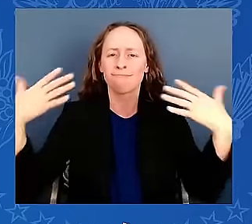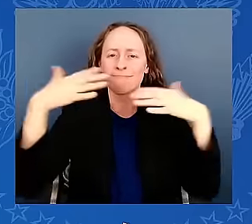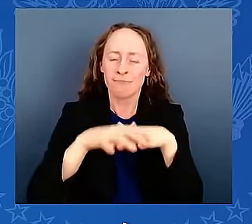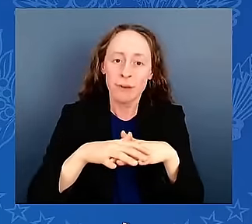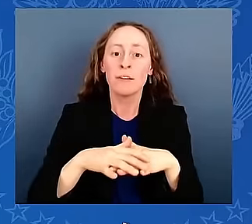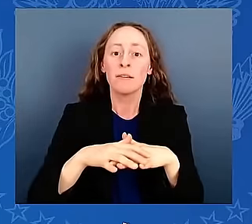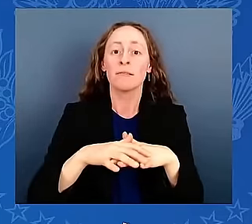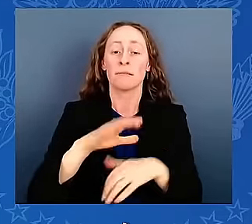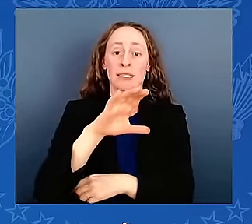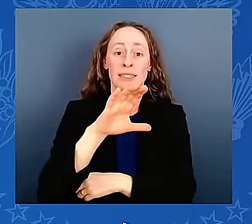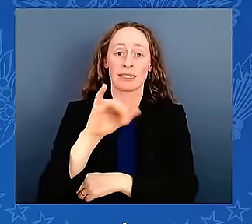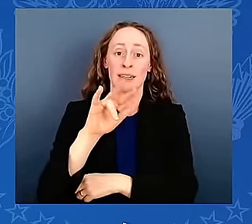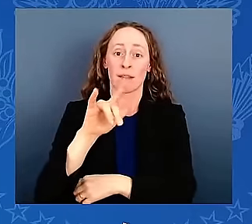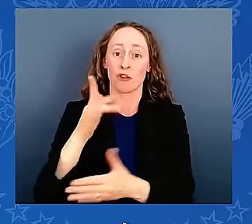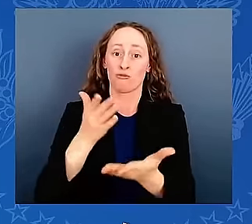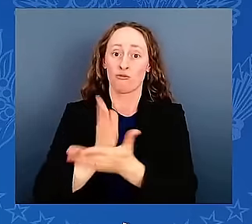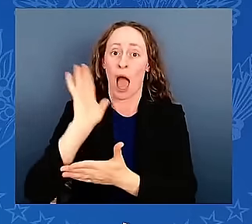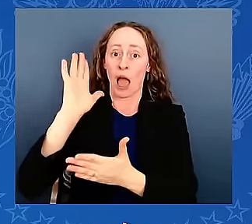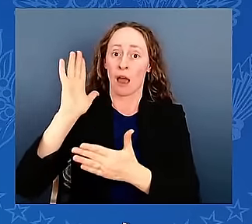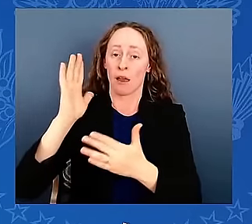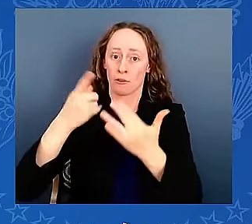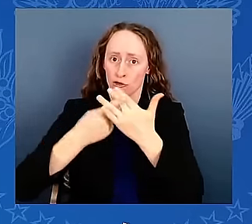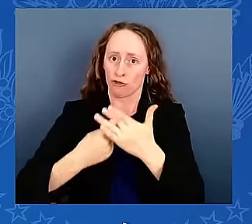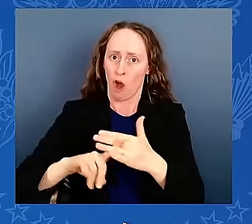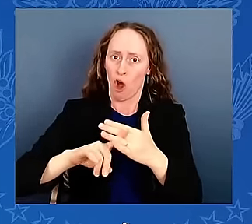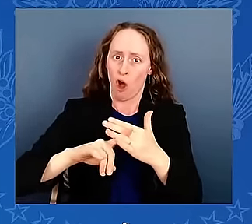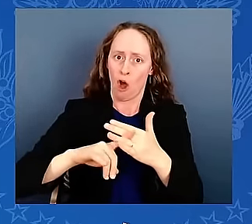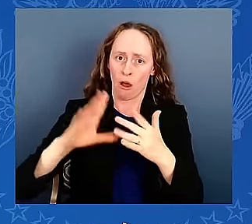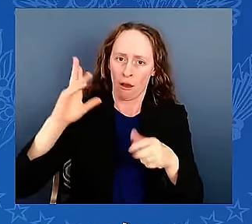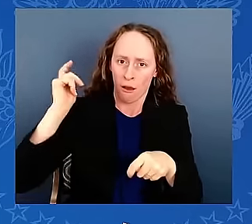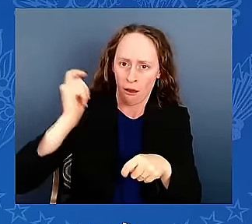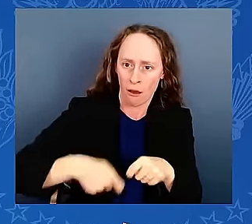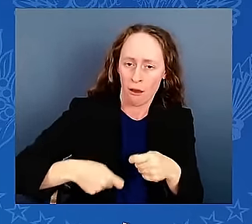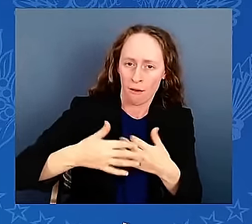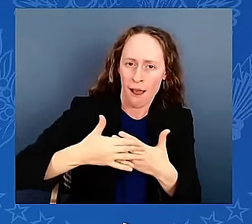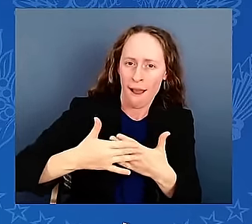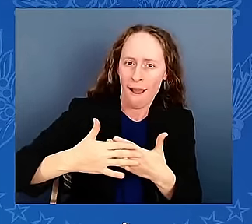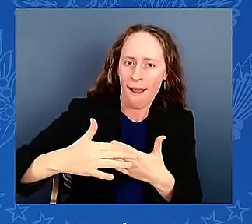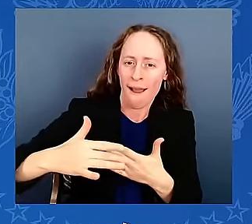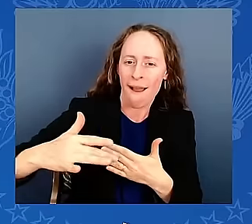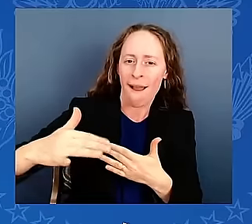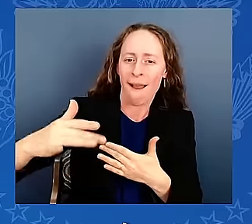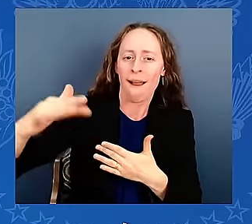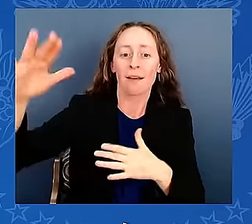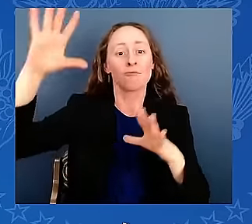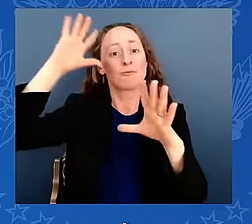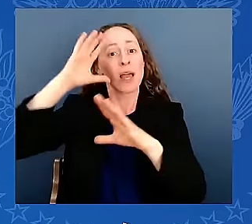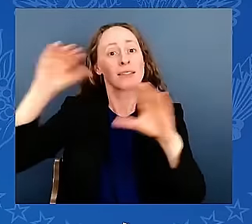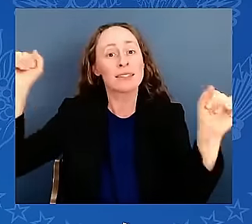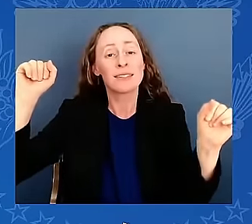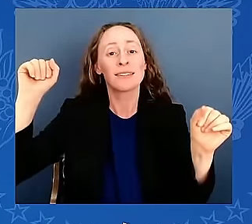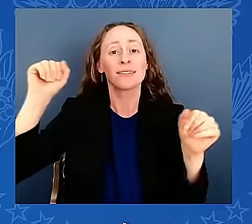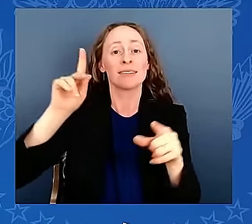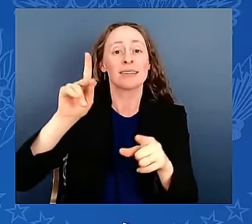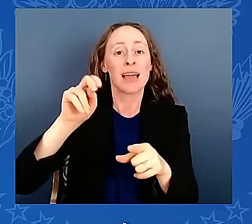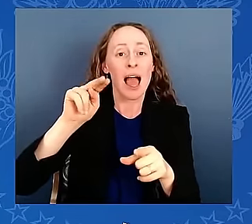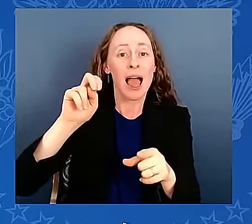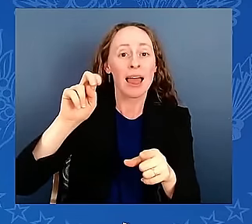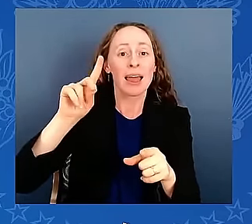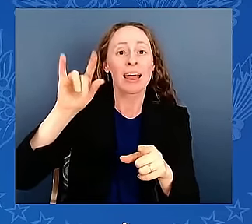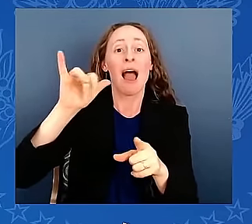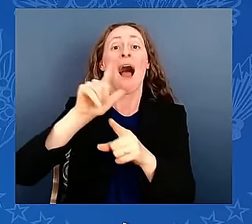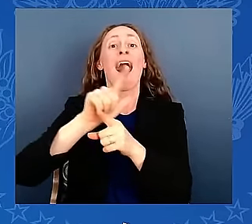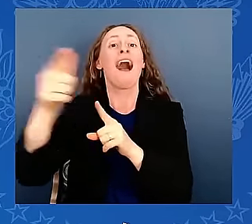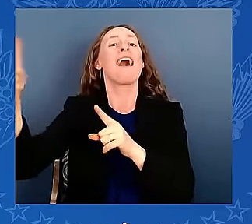Act of 64, 60 years ago. Harry Truman was president, who was often counted out, but is also known for